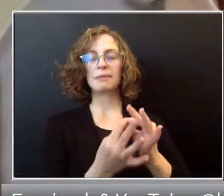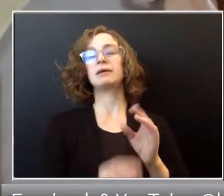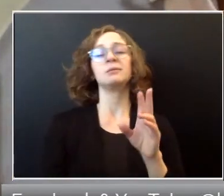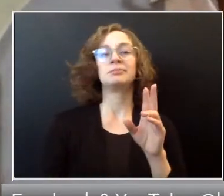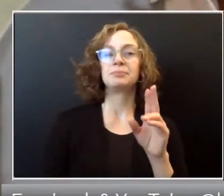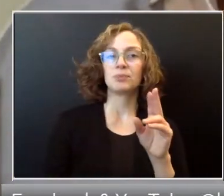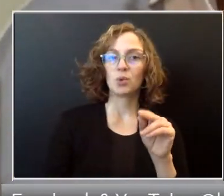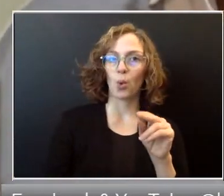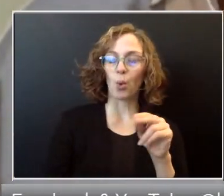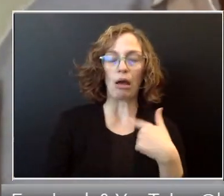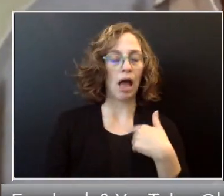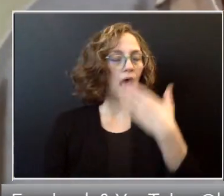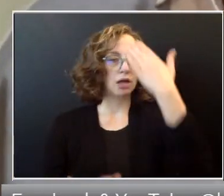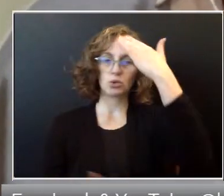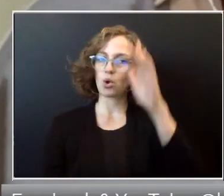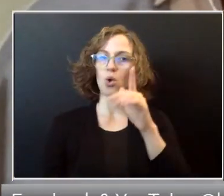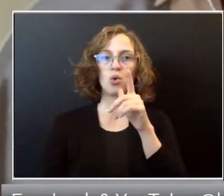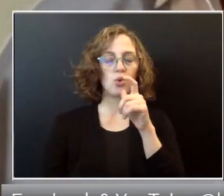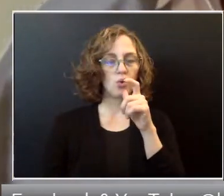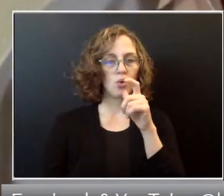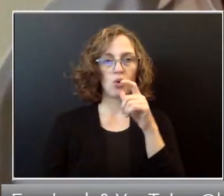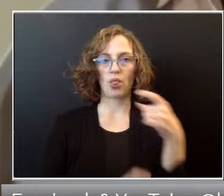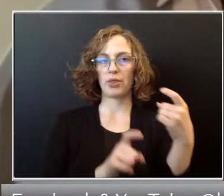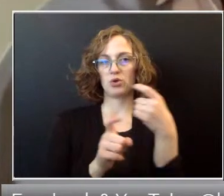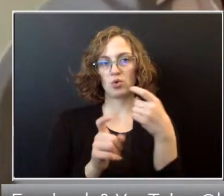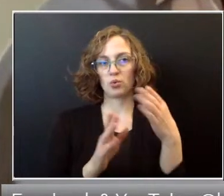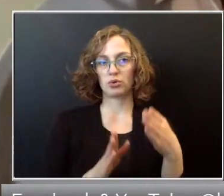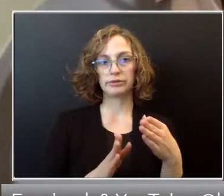don't know who that person is, and